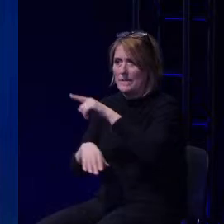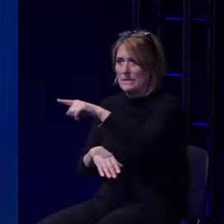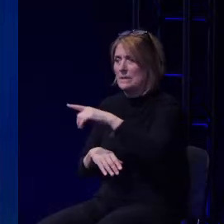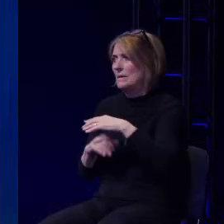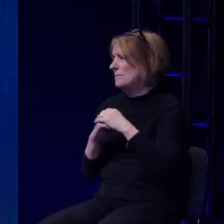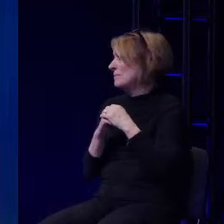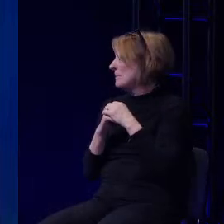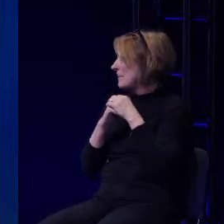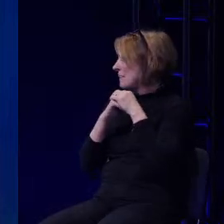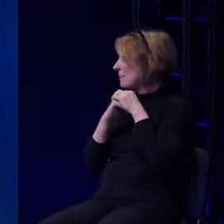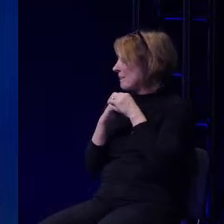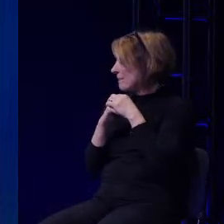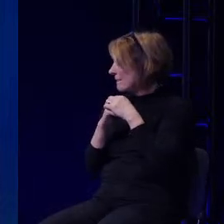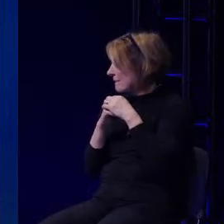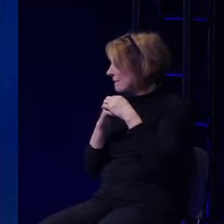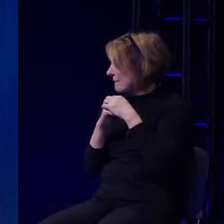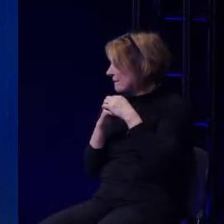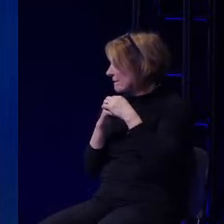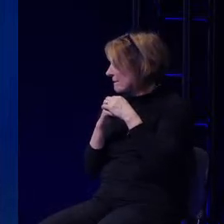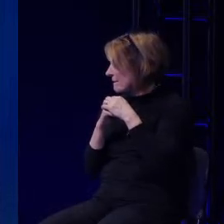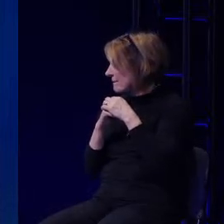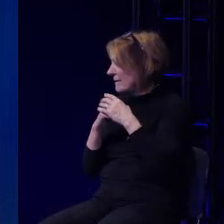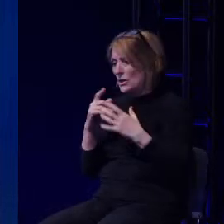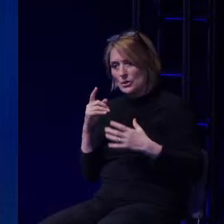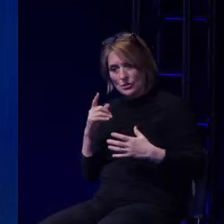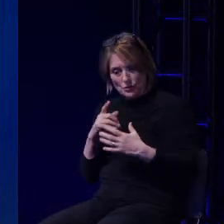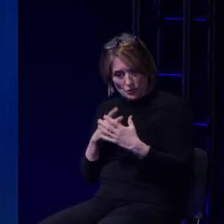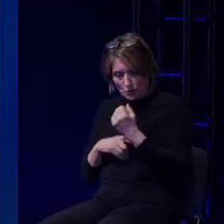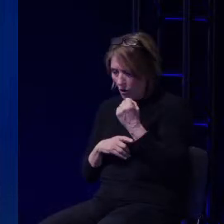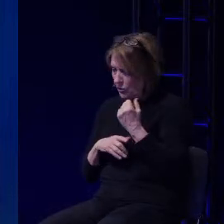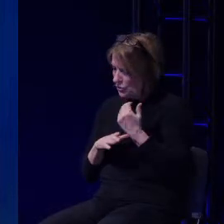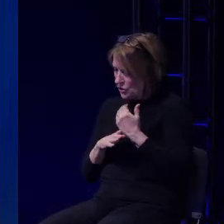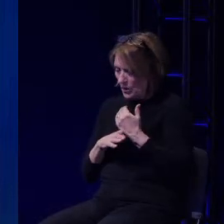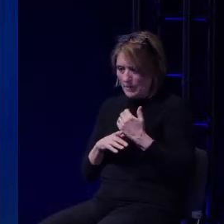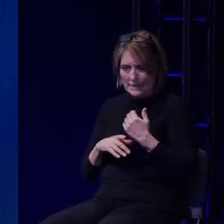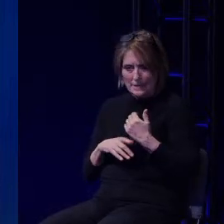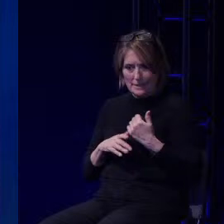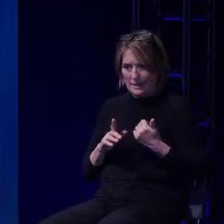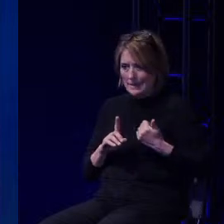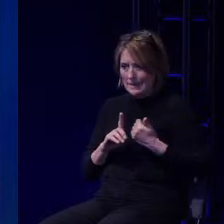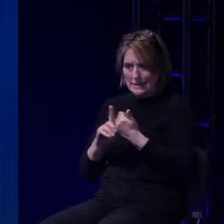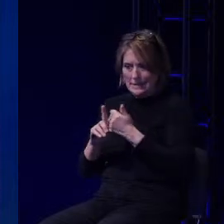That's where I was. And I took that job on as an assistant,